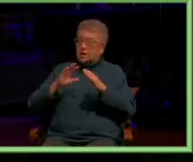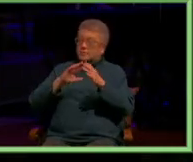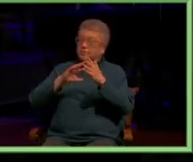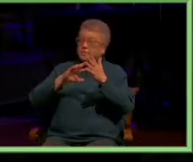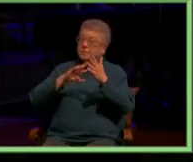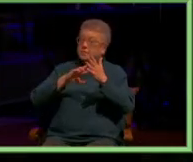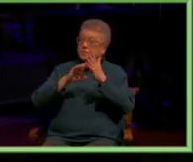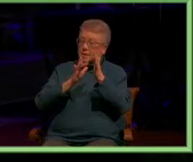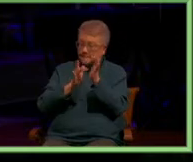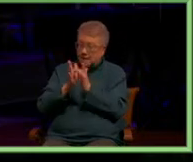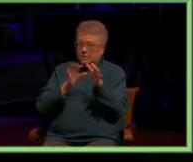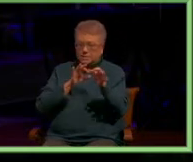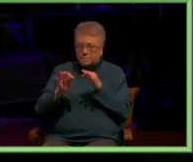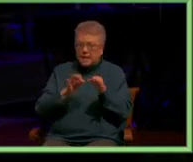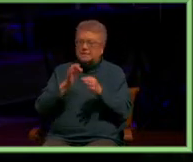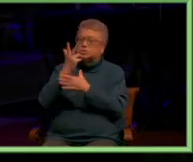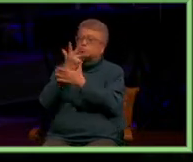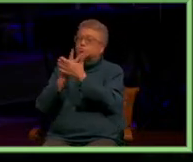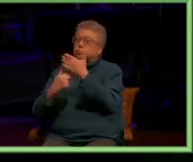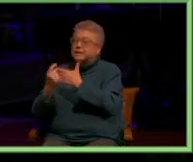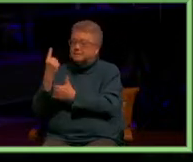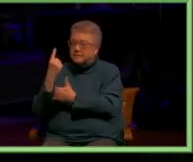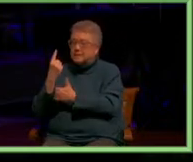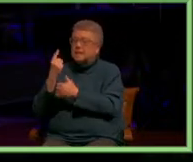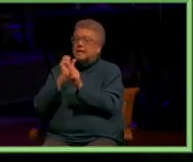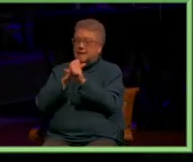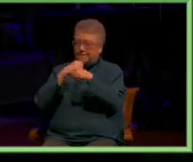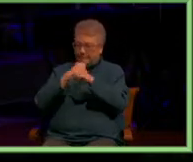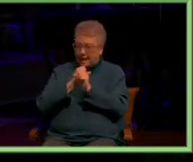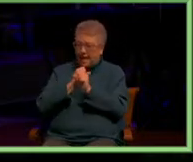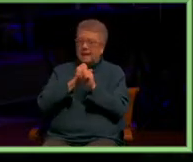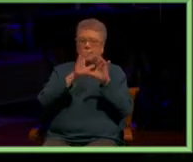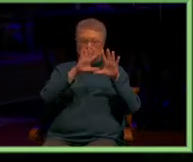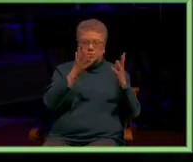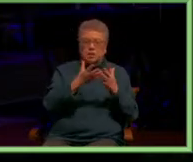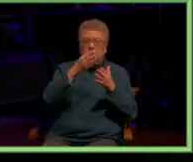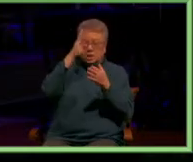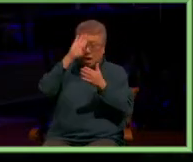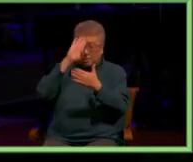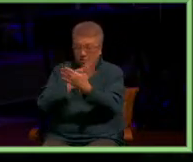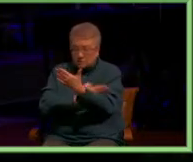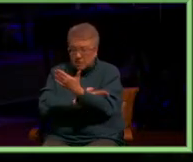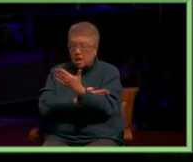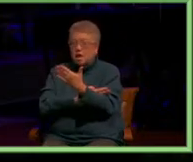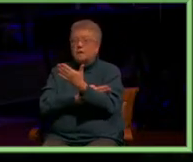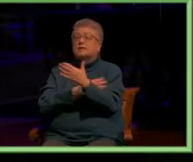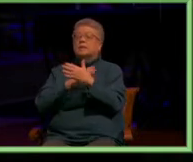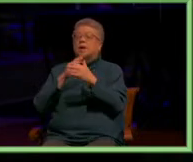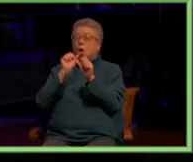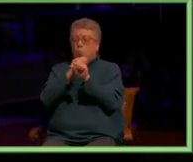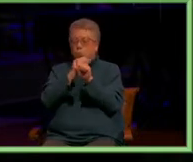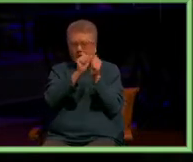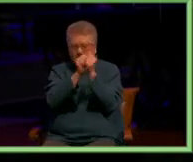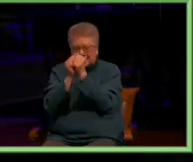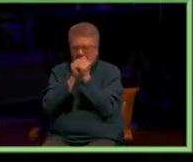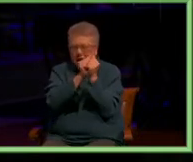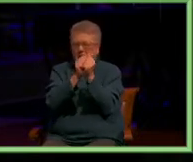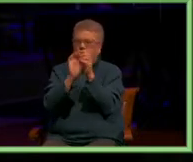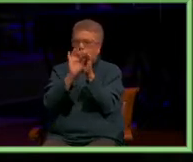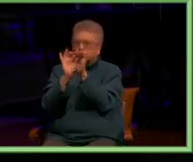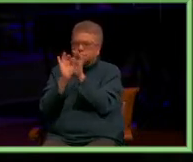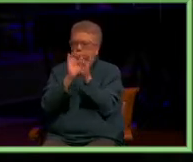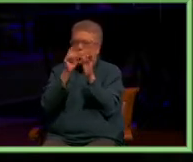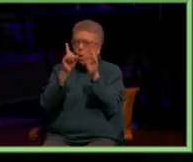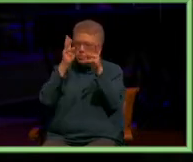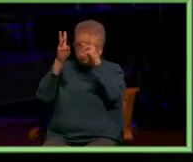telling us of the Trinity. That God the Father, the architect of creation, and God the Son, the very muscle of creation, are working together as one God to create the